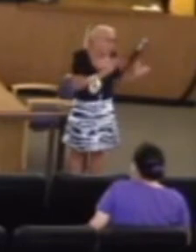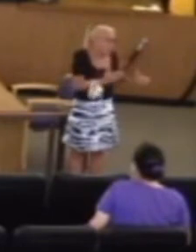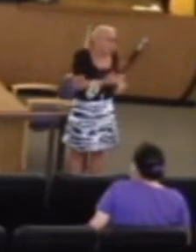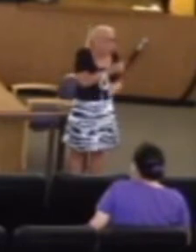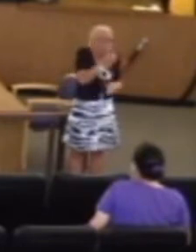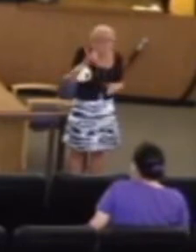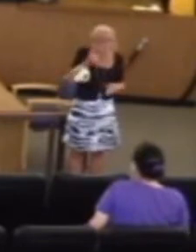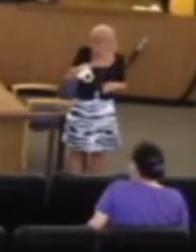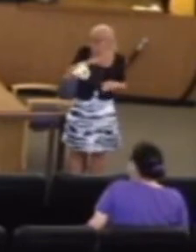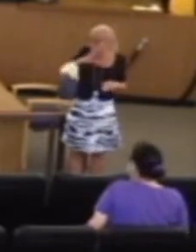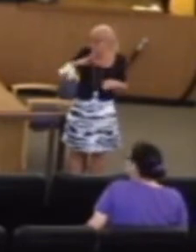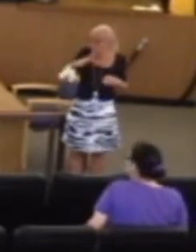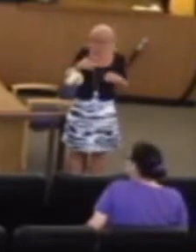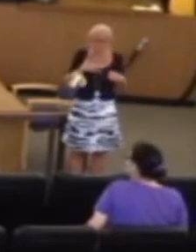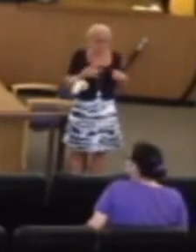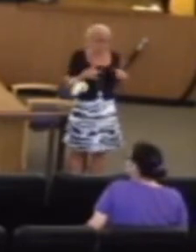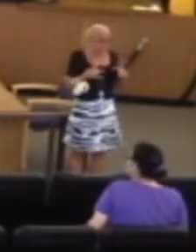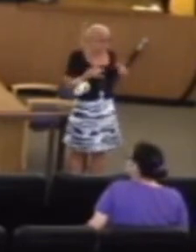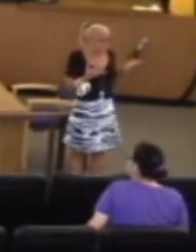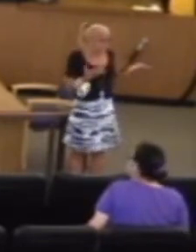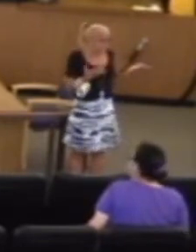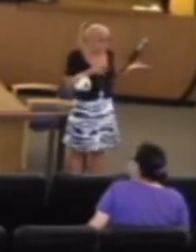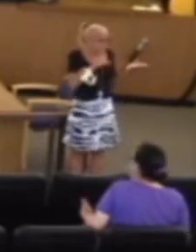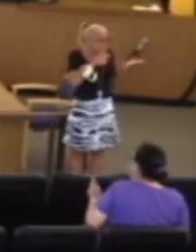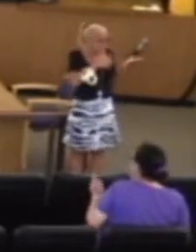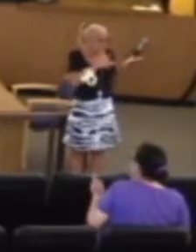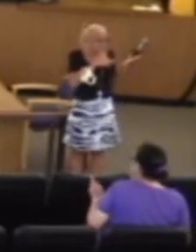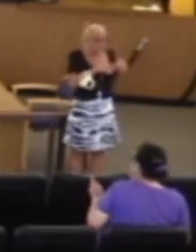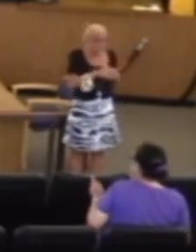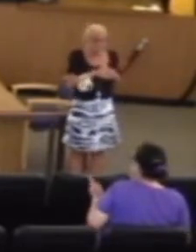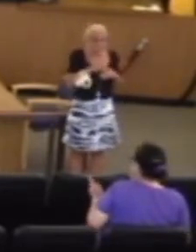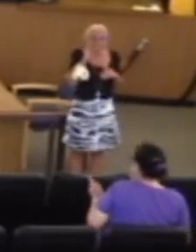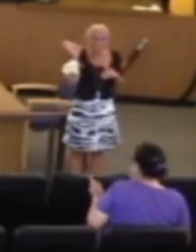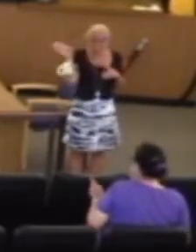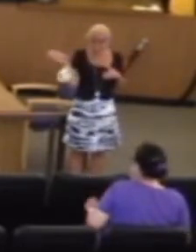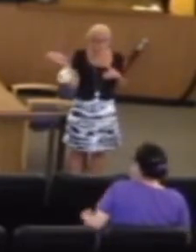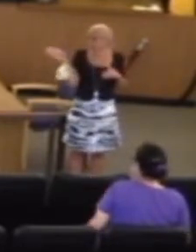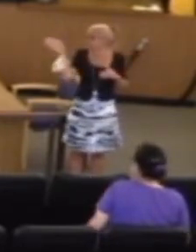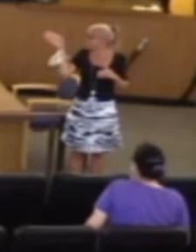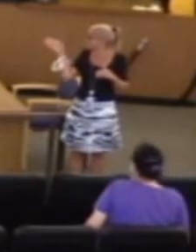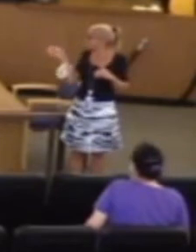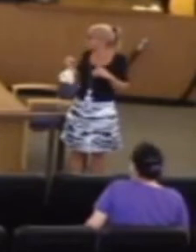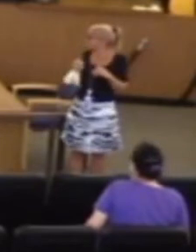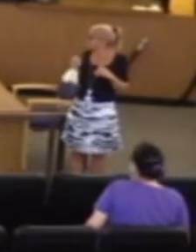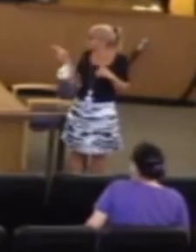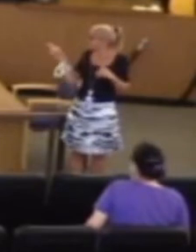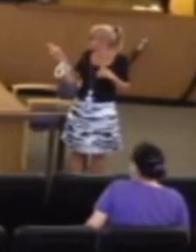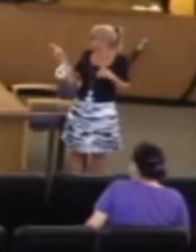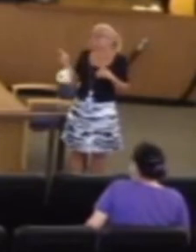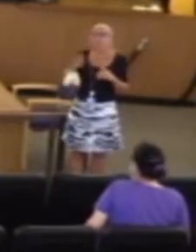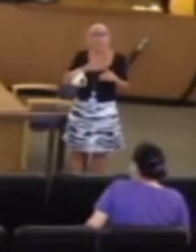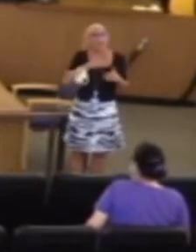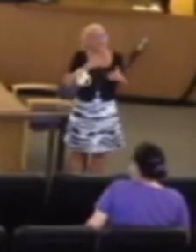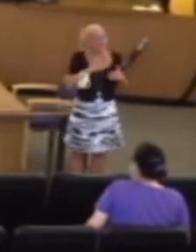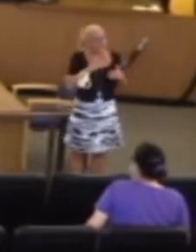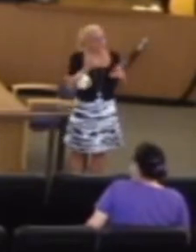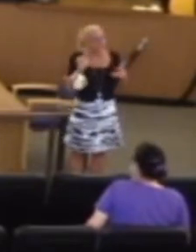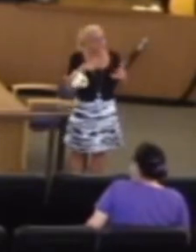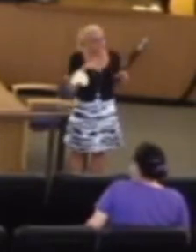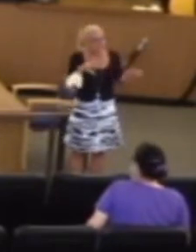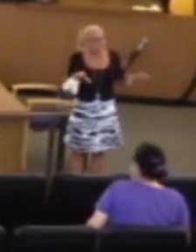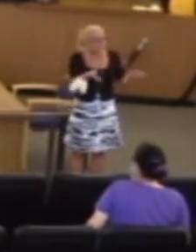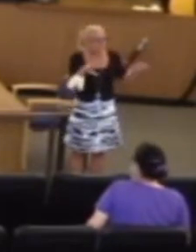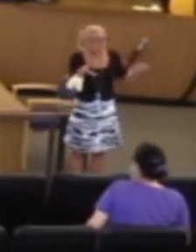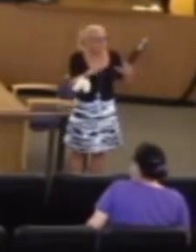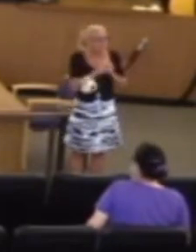of the board wish to be heard? Dennis Dunn? Yes, I'm very glad we're doing this because we